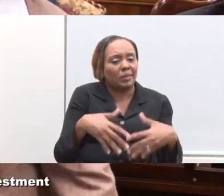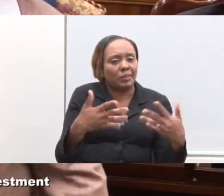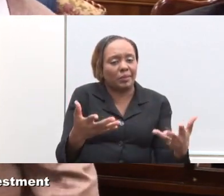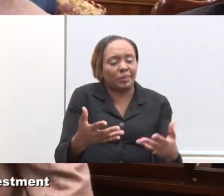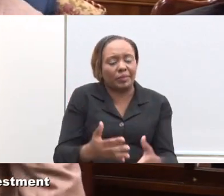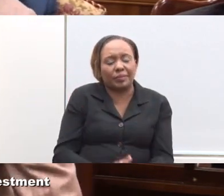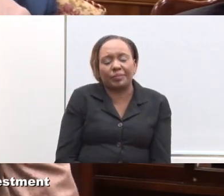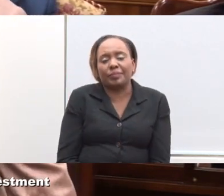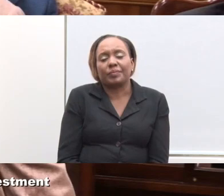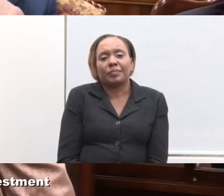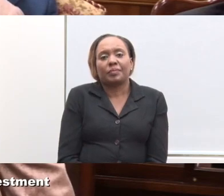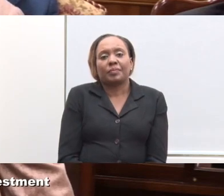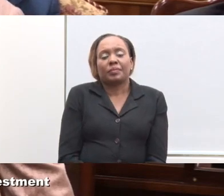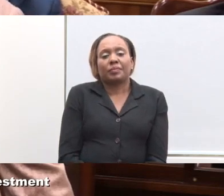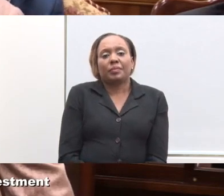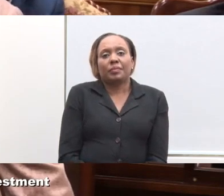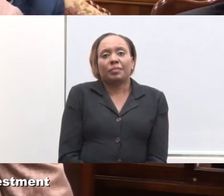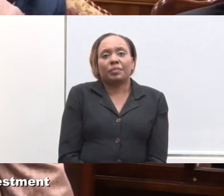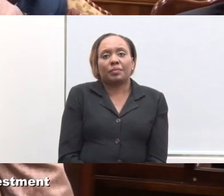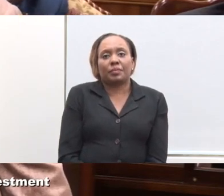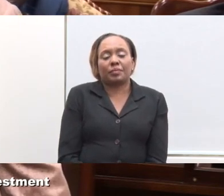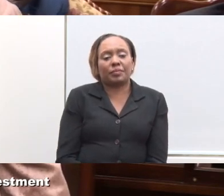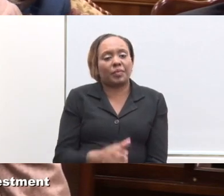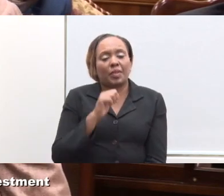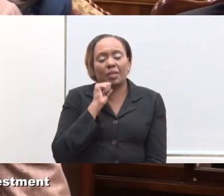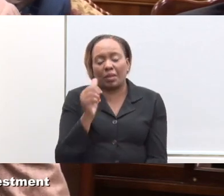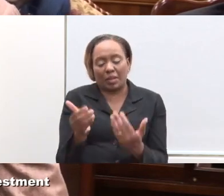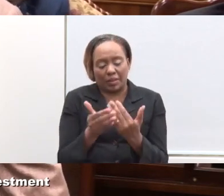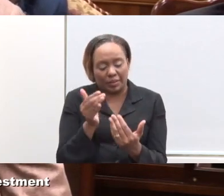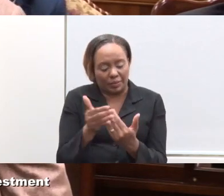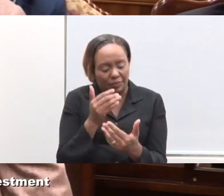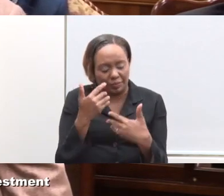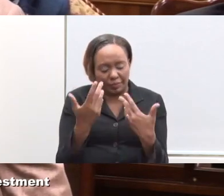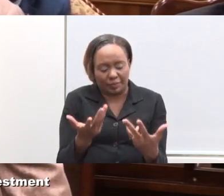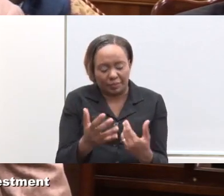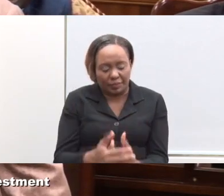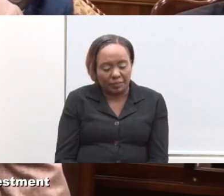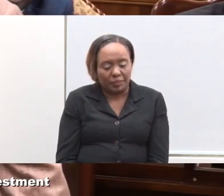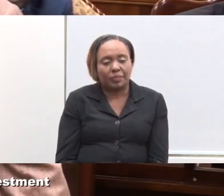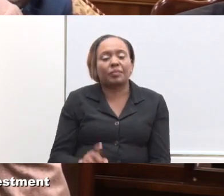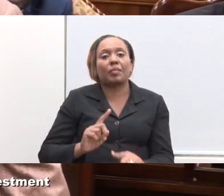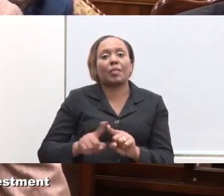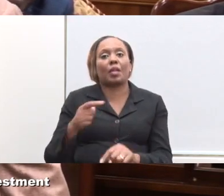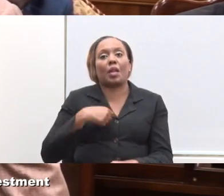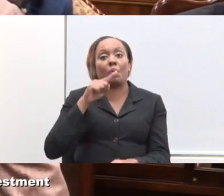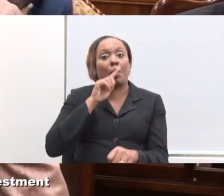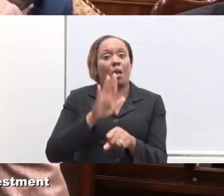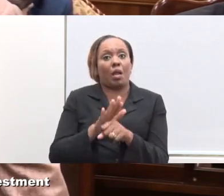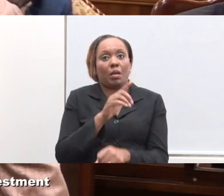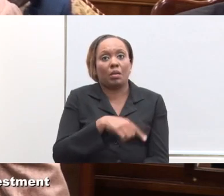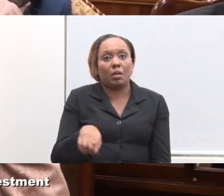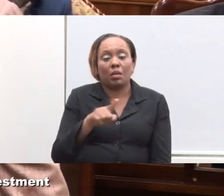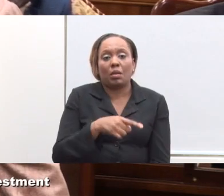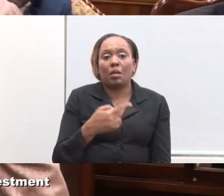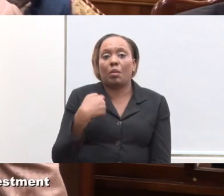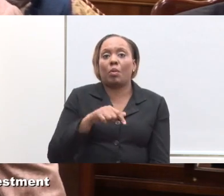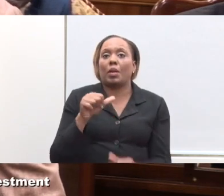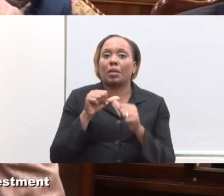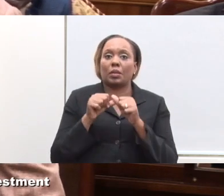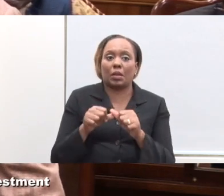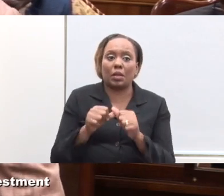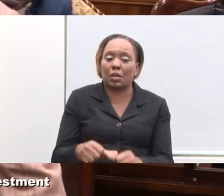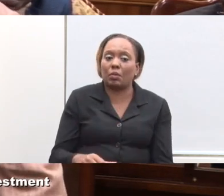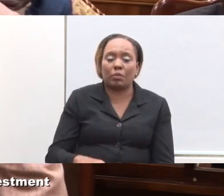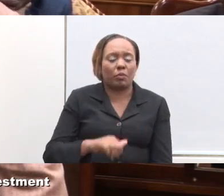this pandemic. This is not easy, but I give this House the assurance that we will not stop until we